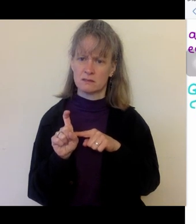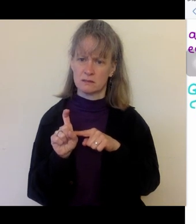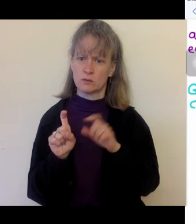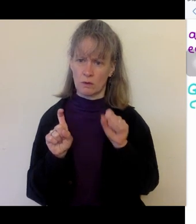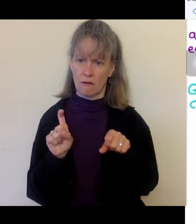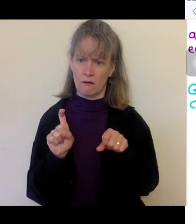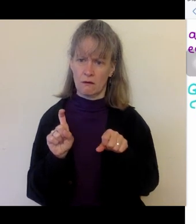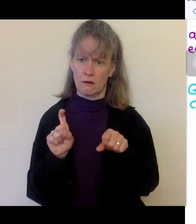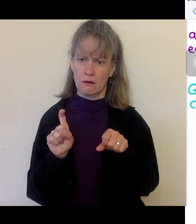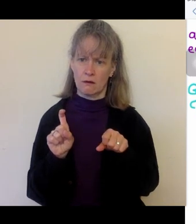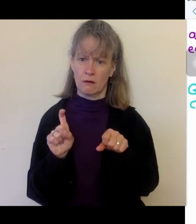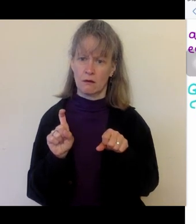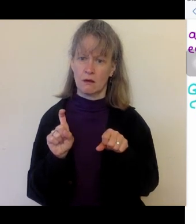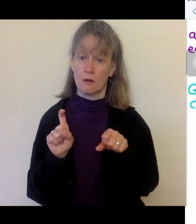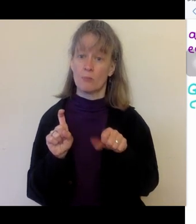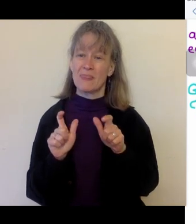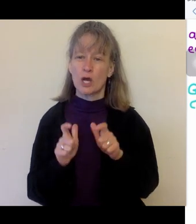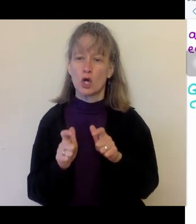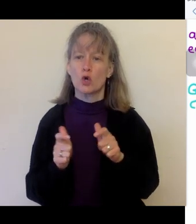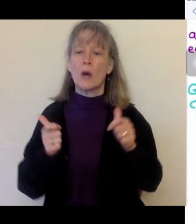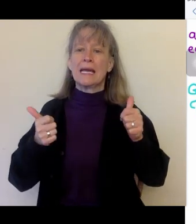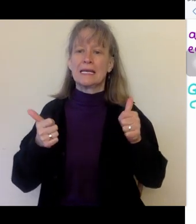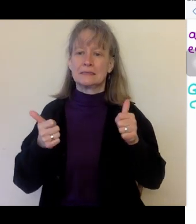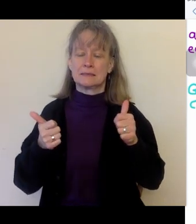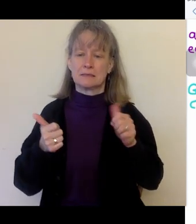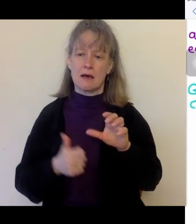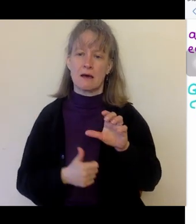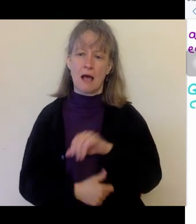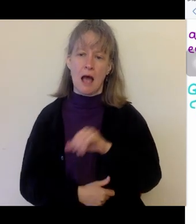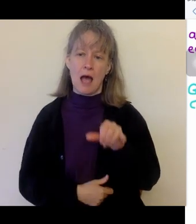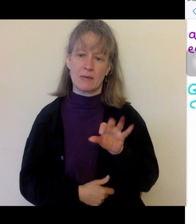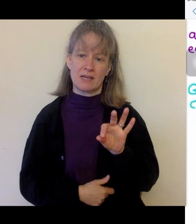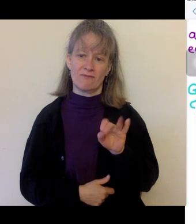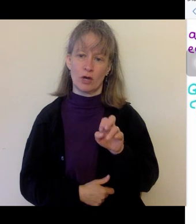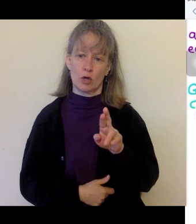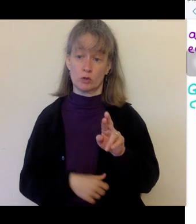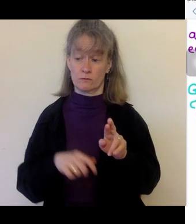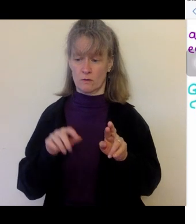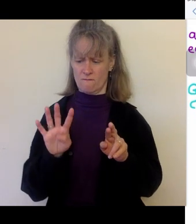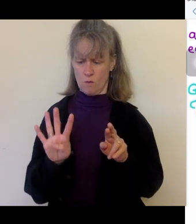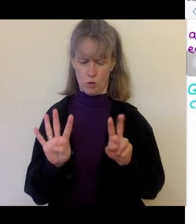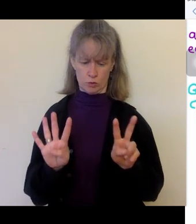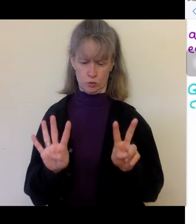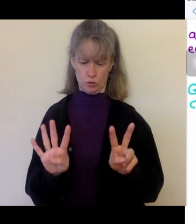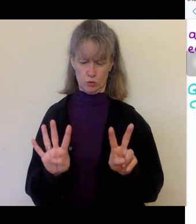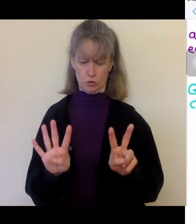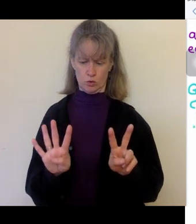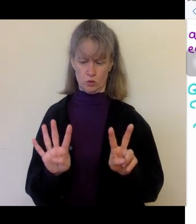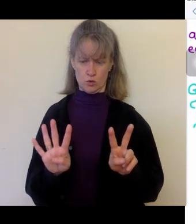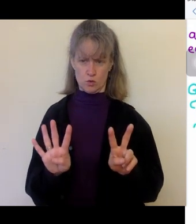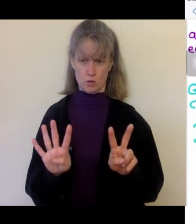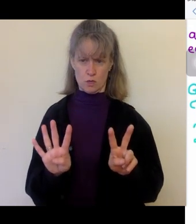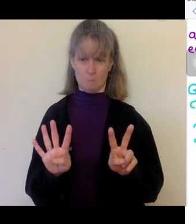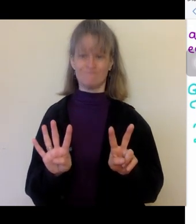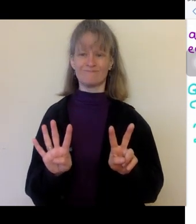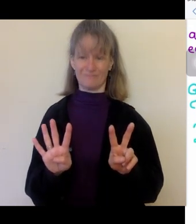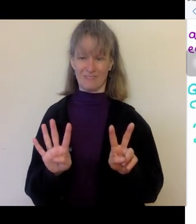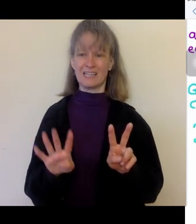And then the greatest common factor between 2 and 4 is